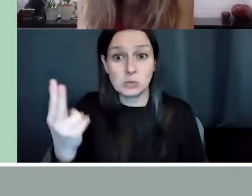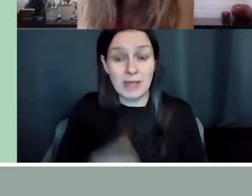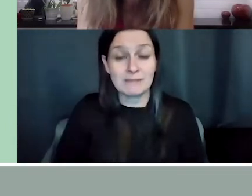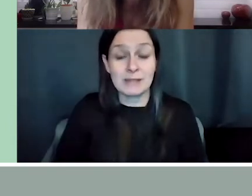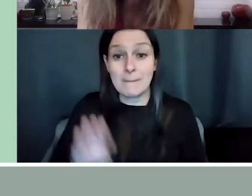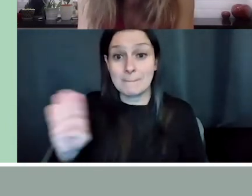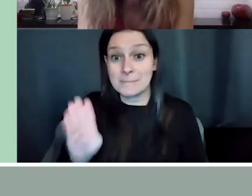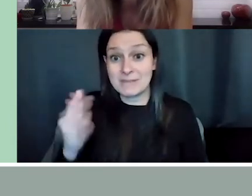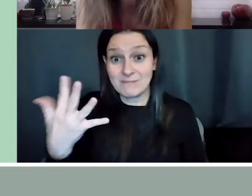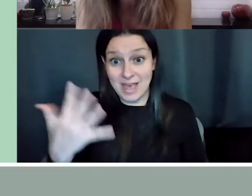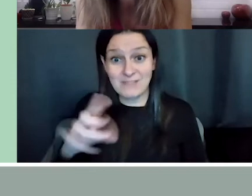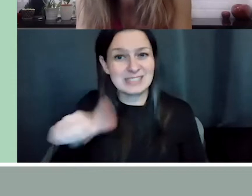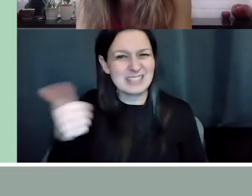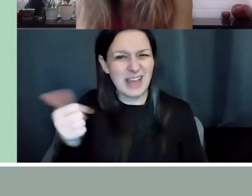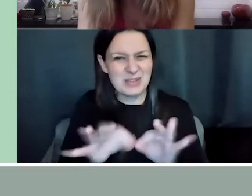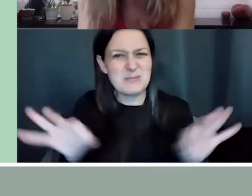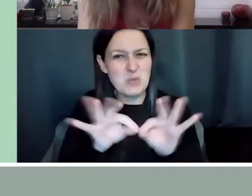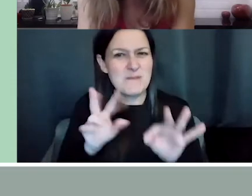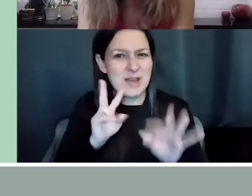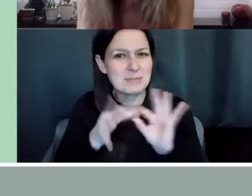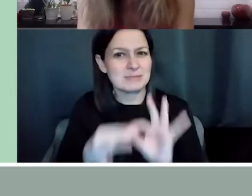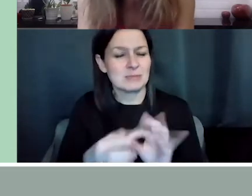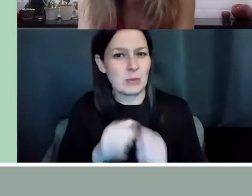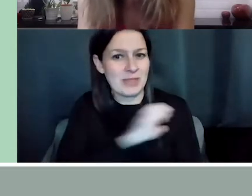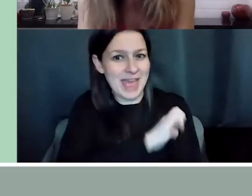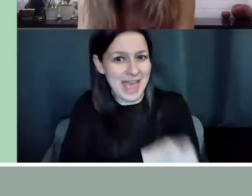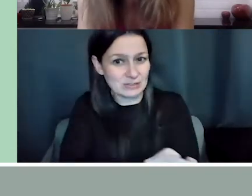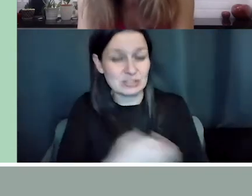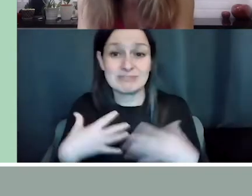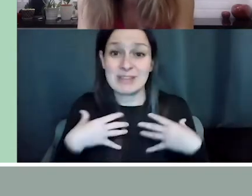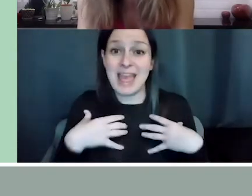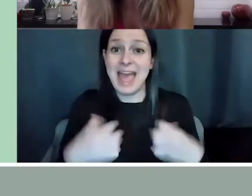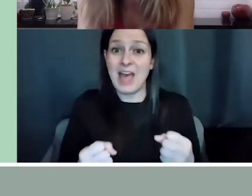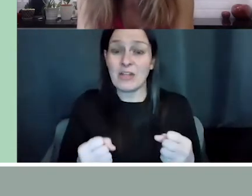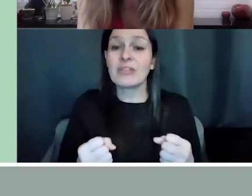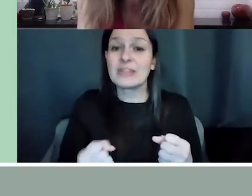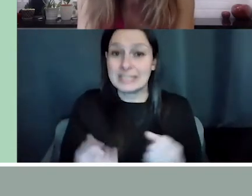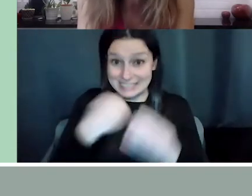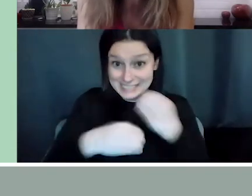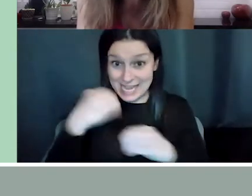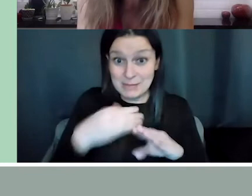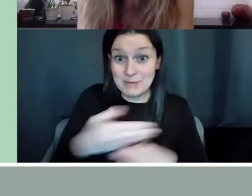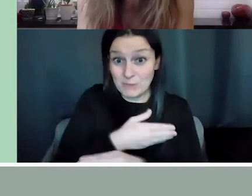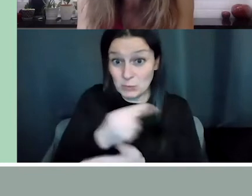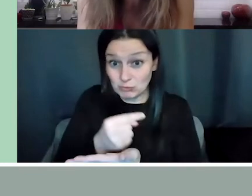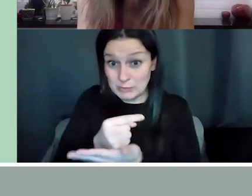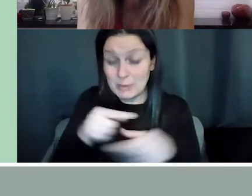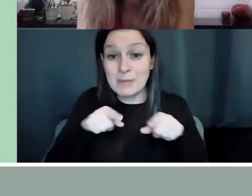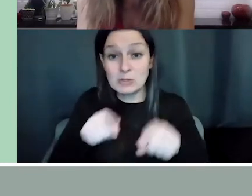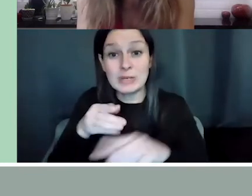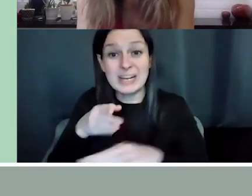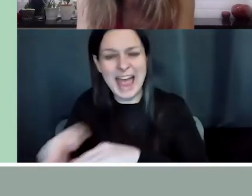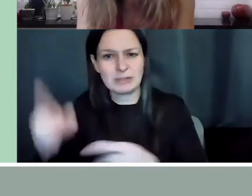B5, which is another important vitamin for energy, had a healthy intake before treatment, but then during and after it